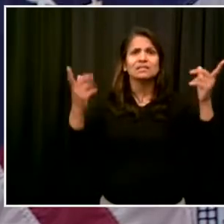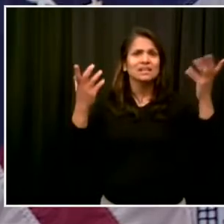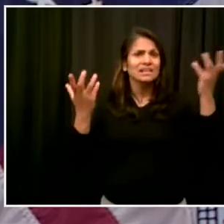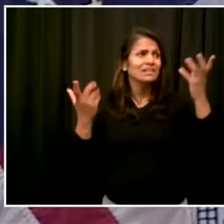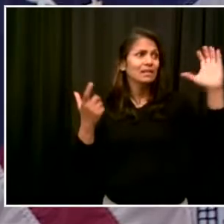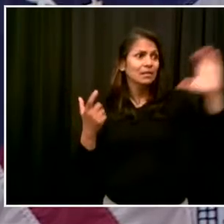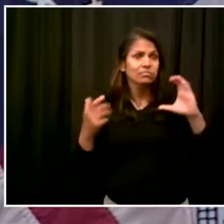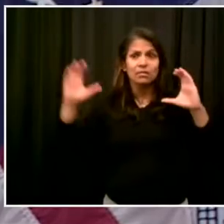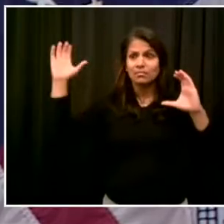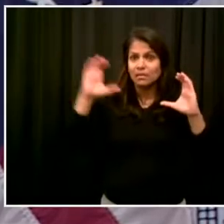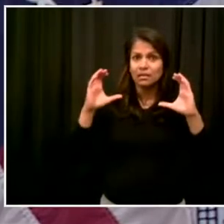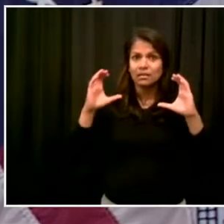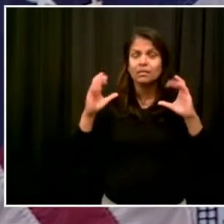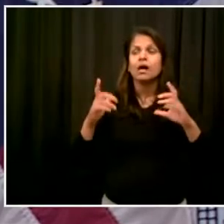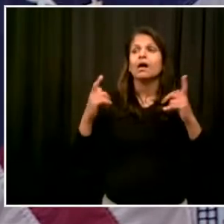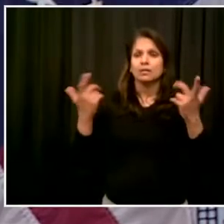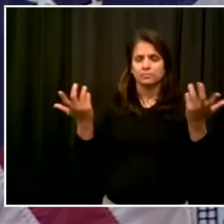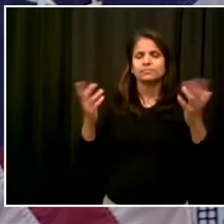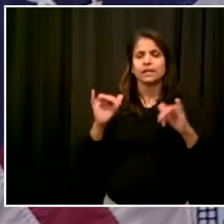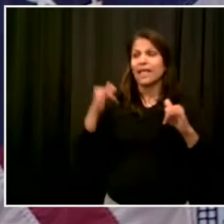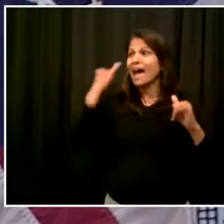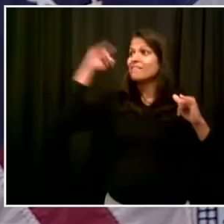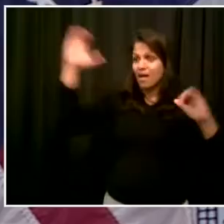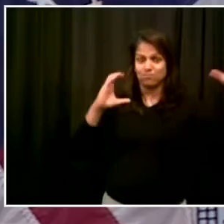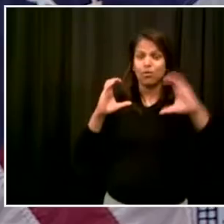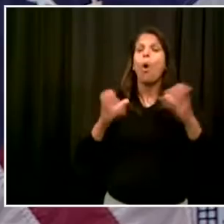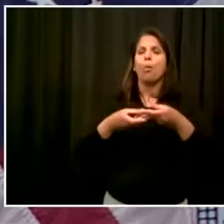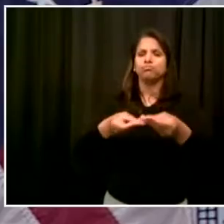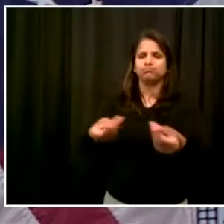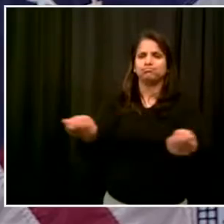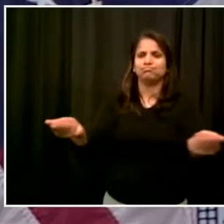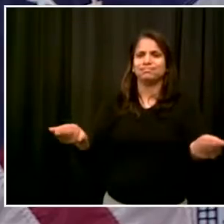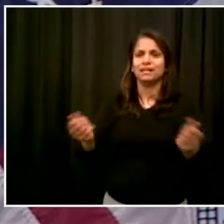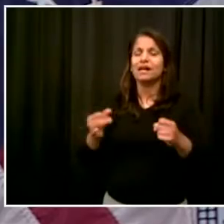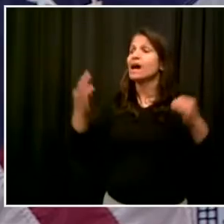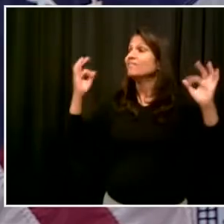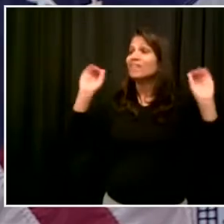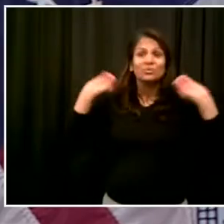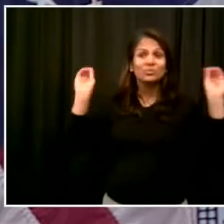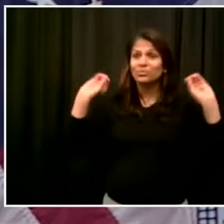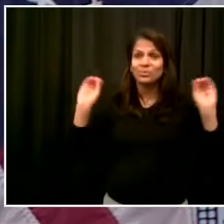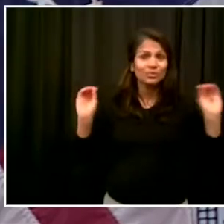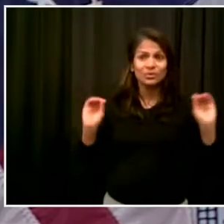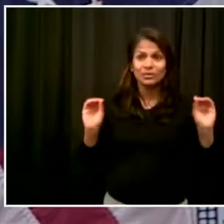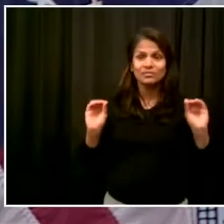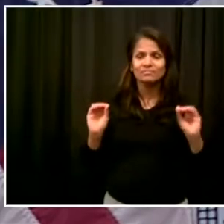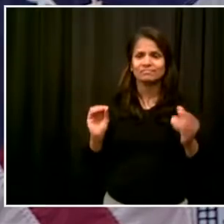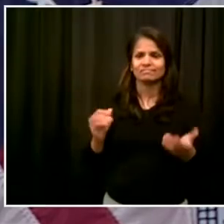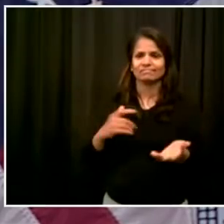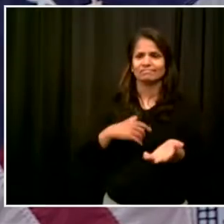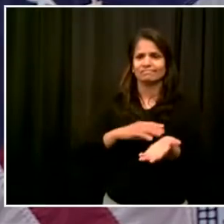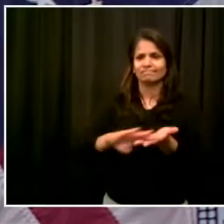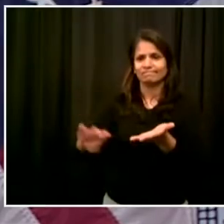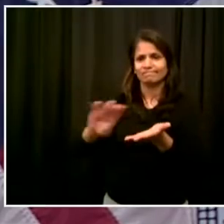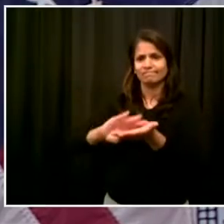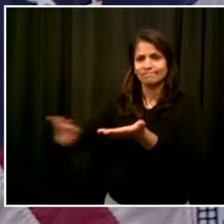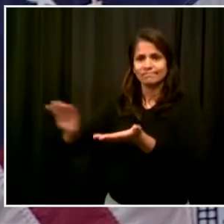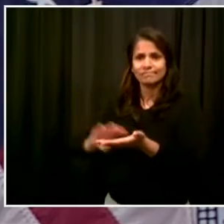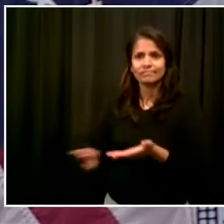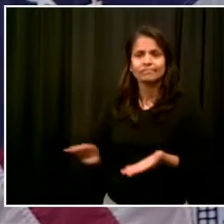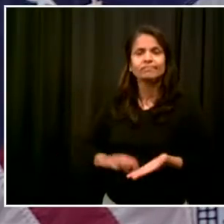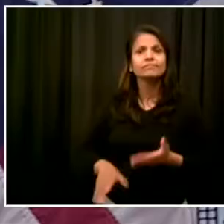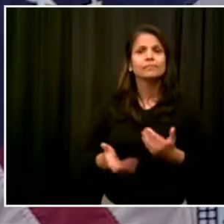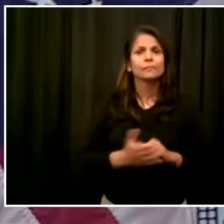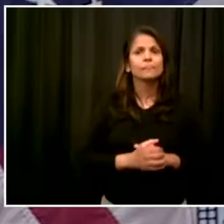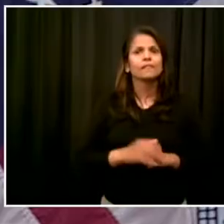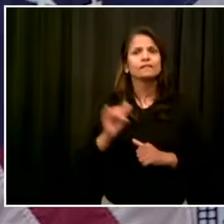that we would not be getting the help that we had to from Albany or Washington. Any such plan would take effect in the fall, so we would